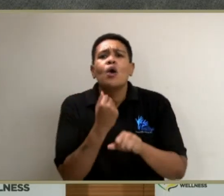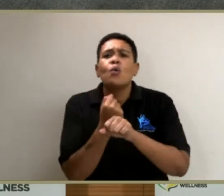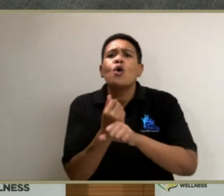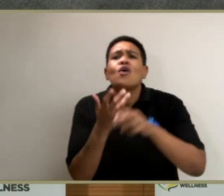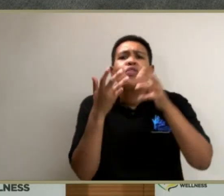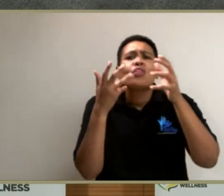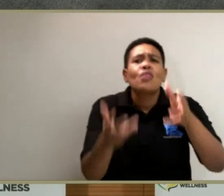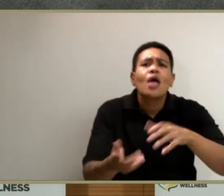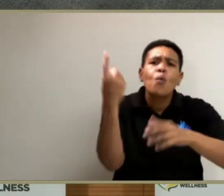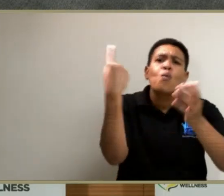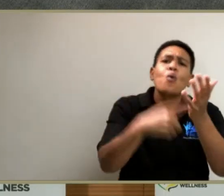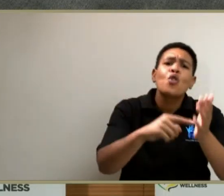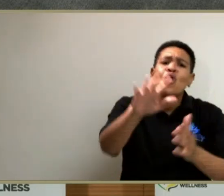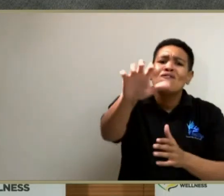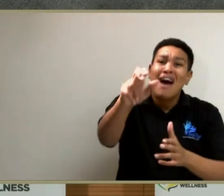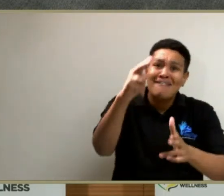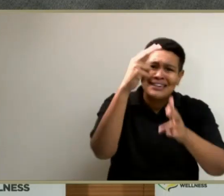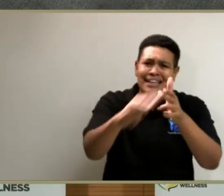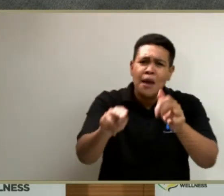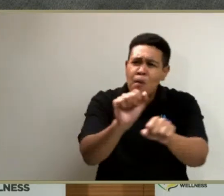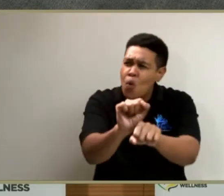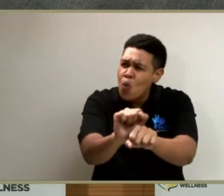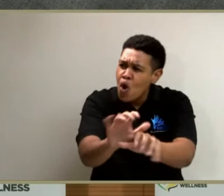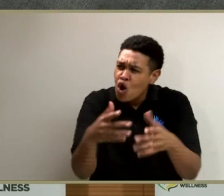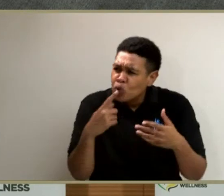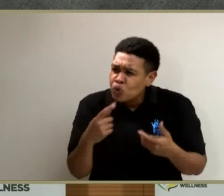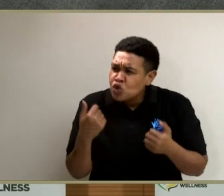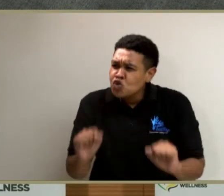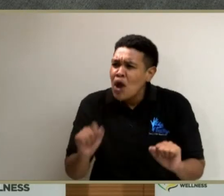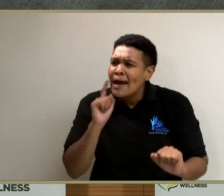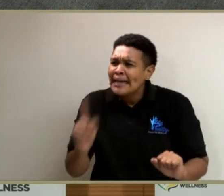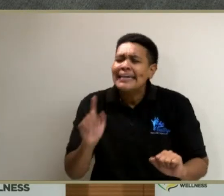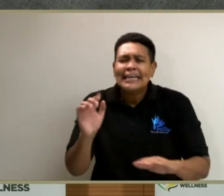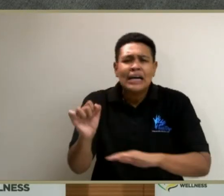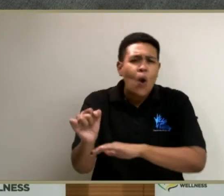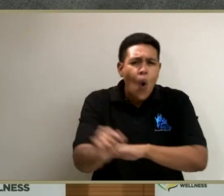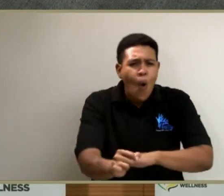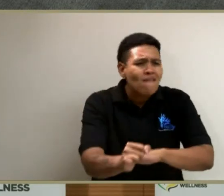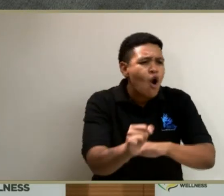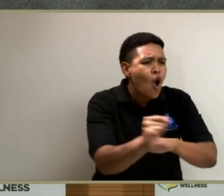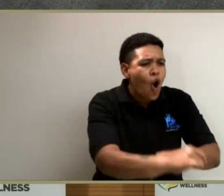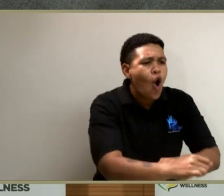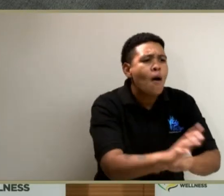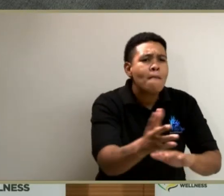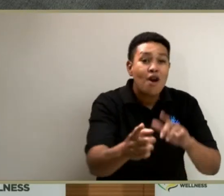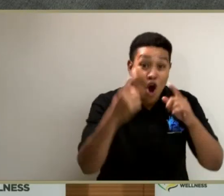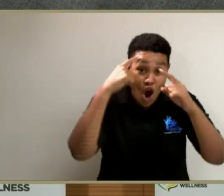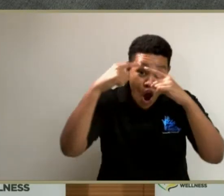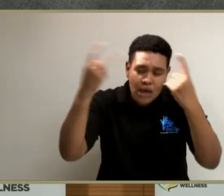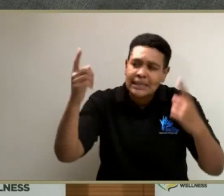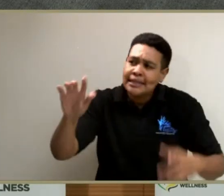workers. And we have sought to overcome every objection raised.